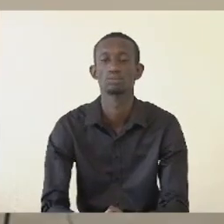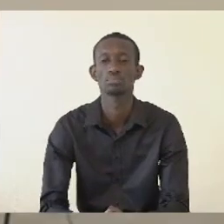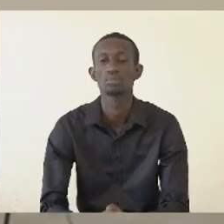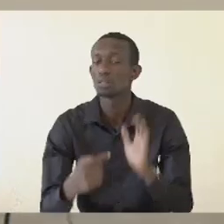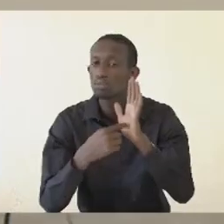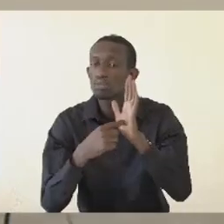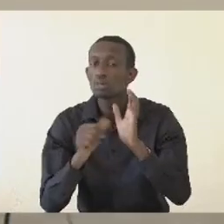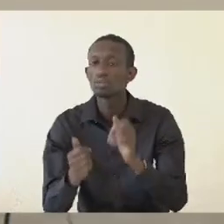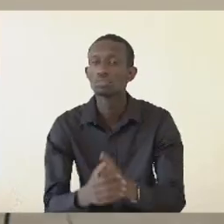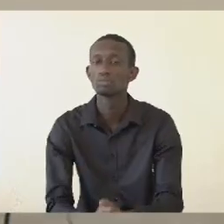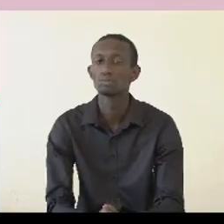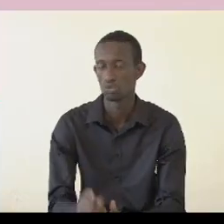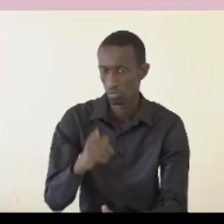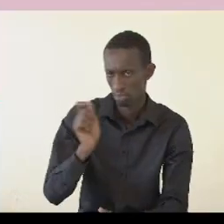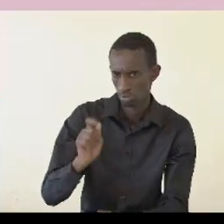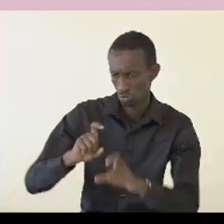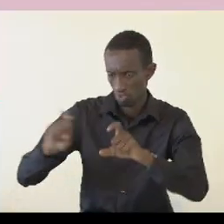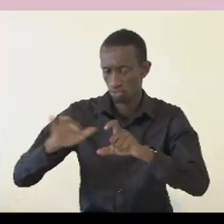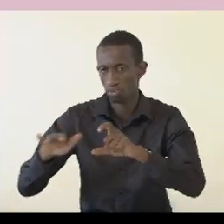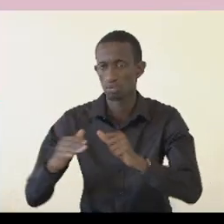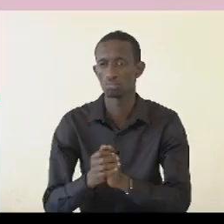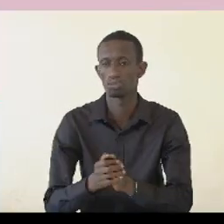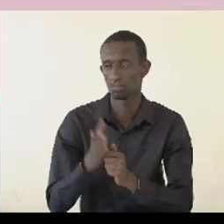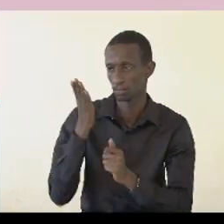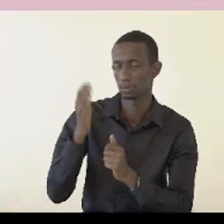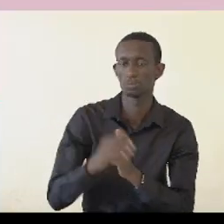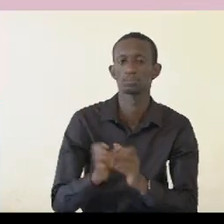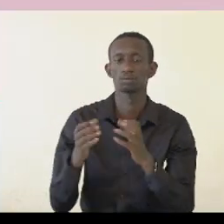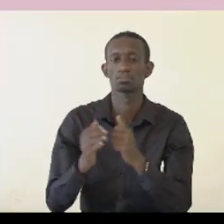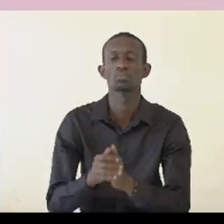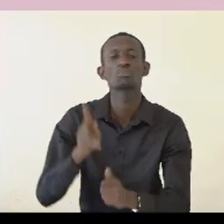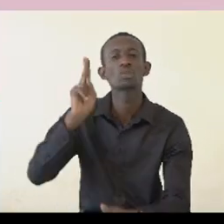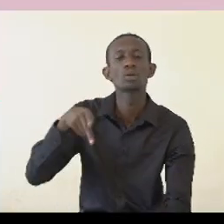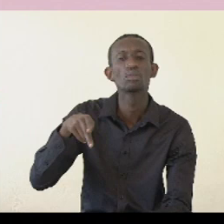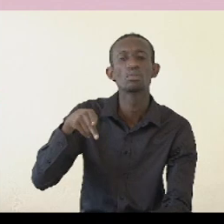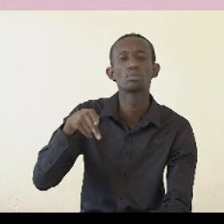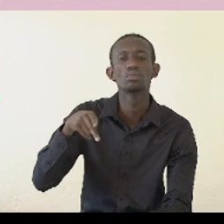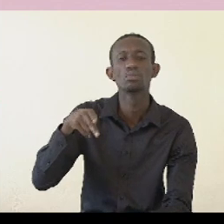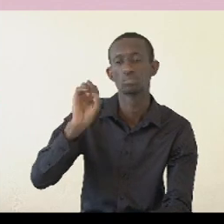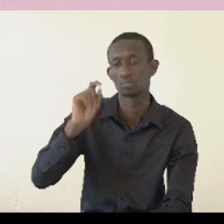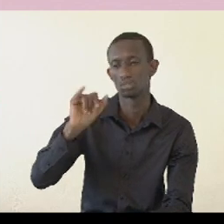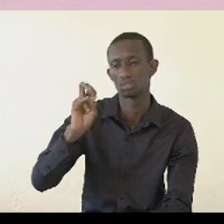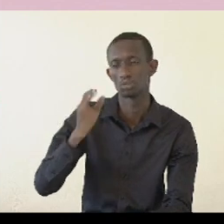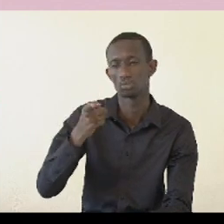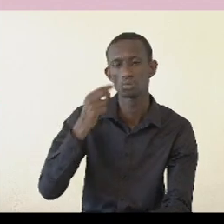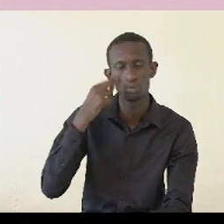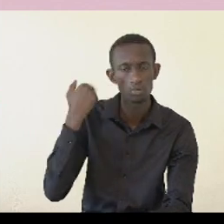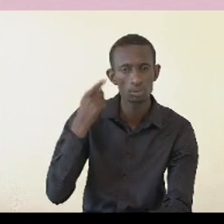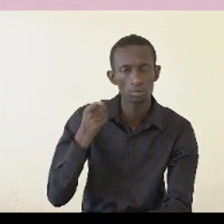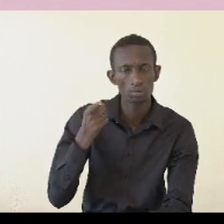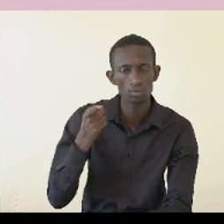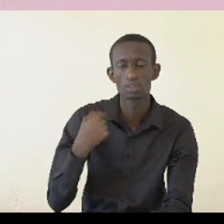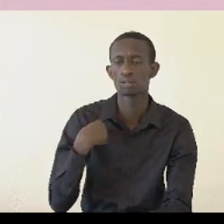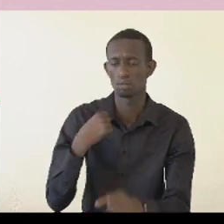More examples. Write the formula of the following compounds. Potassium sulfate. You are so lucky.